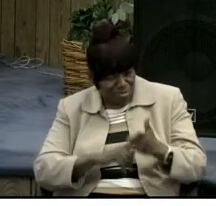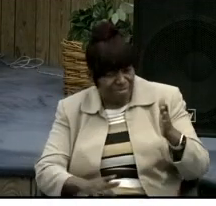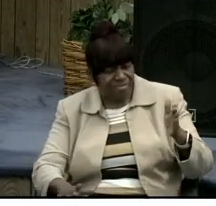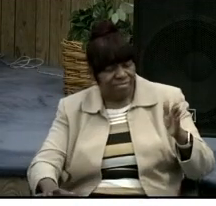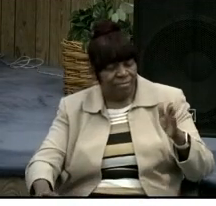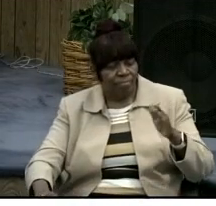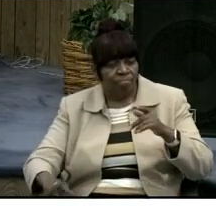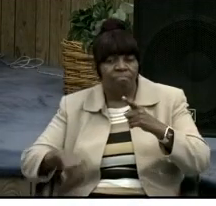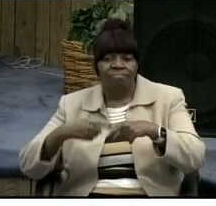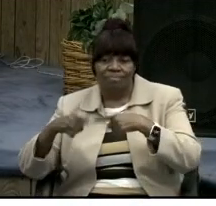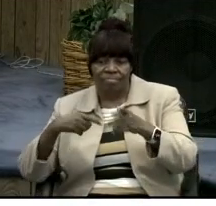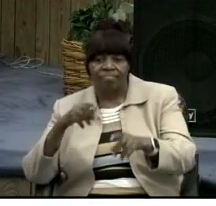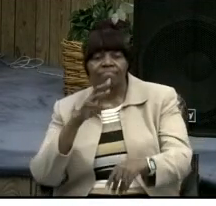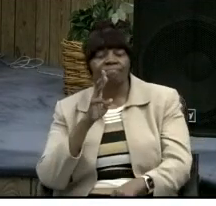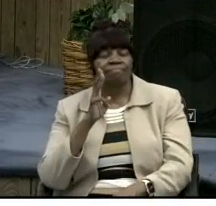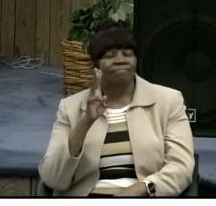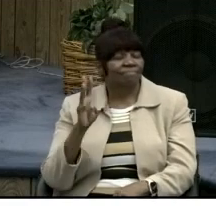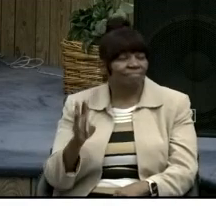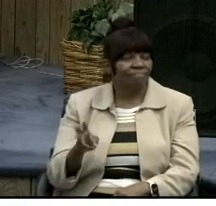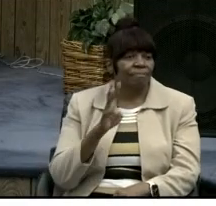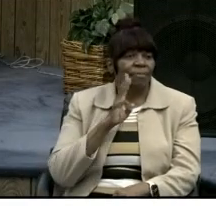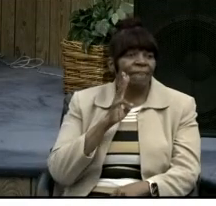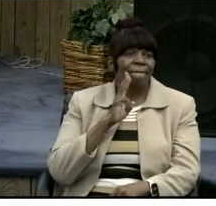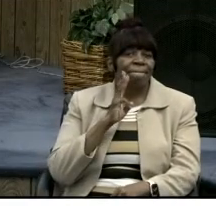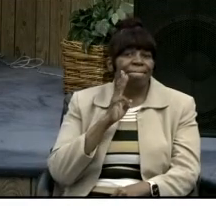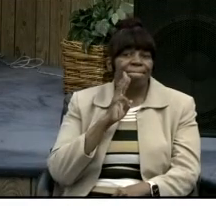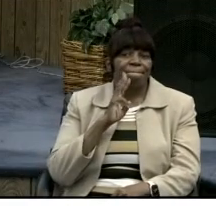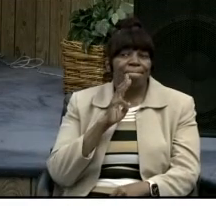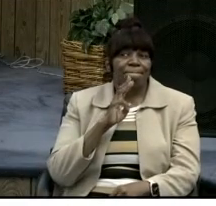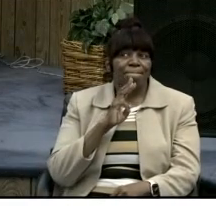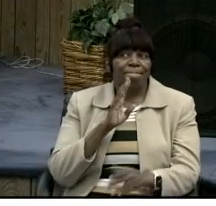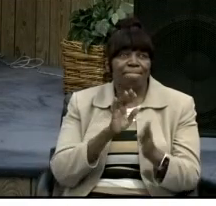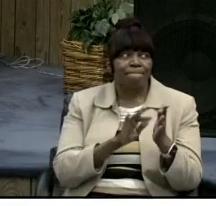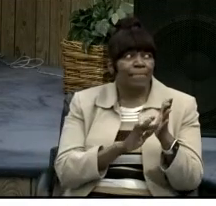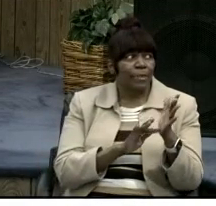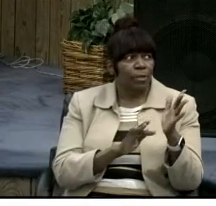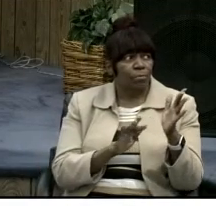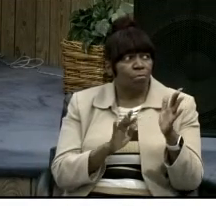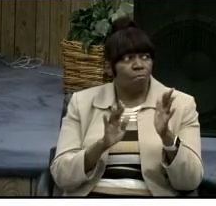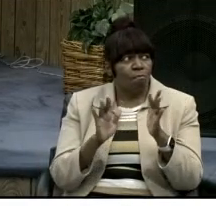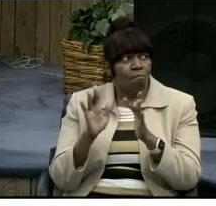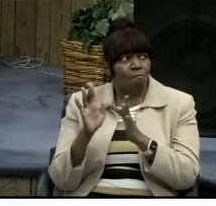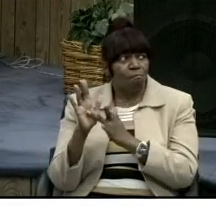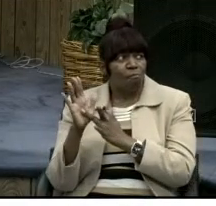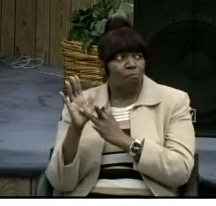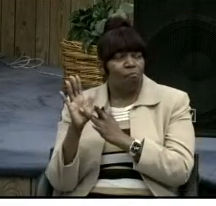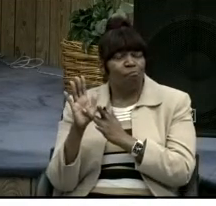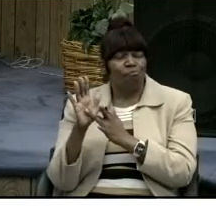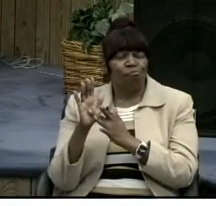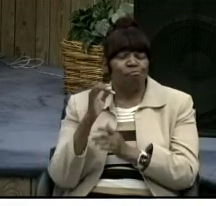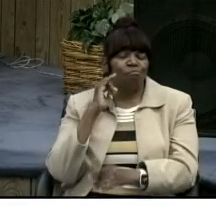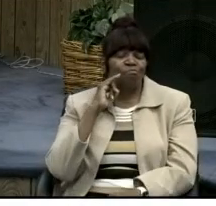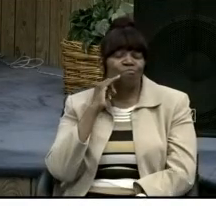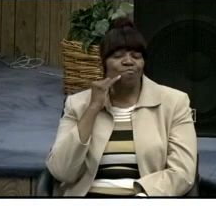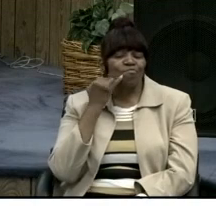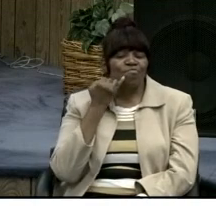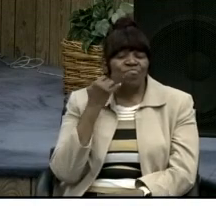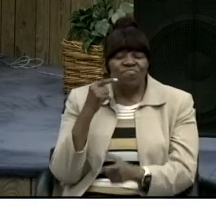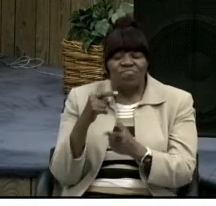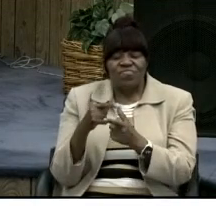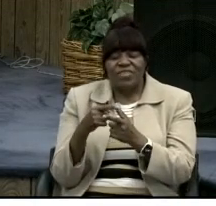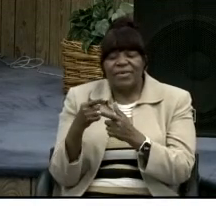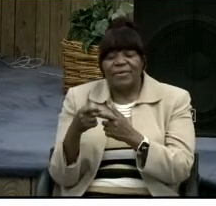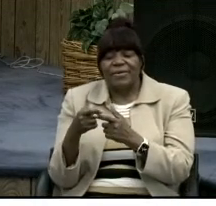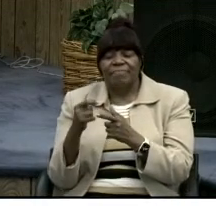Yeah, we're going to the water. My kids used to call it Jesus juice. That's what we're going to drink. We're going to the water. And then we're